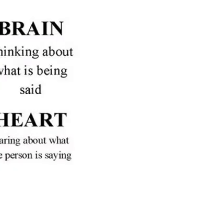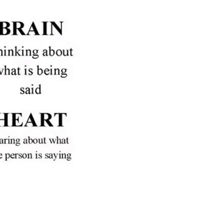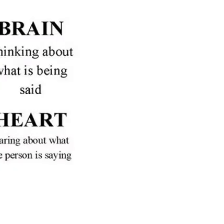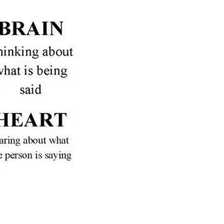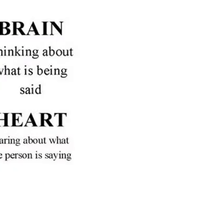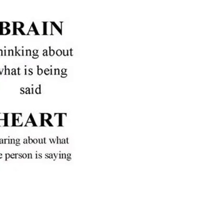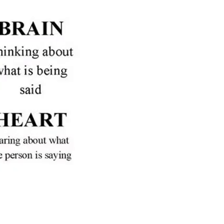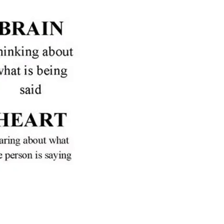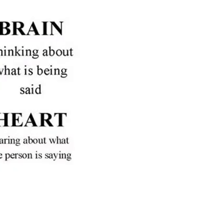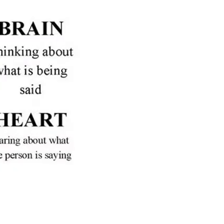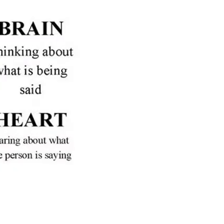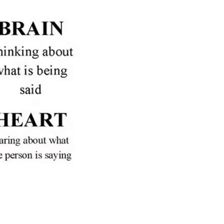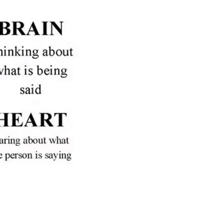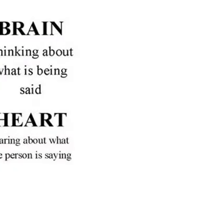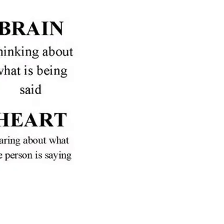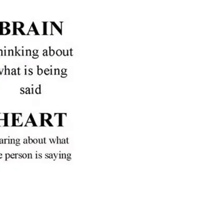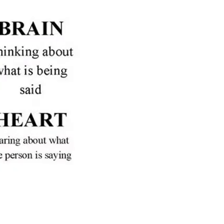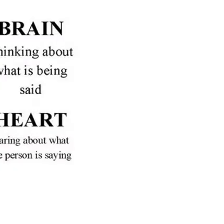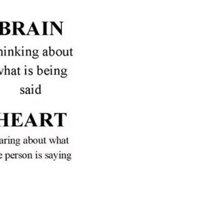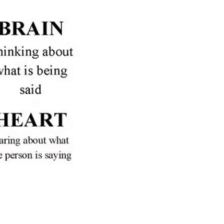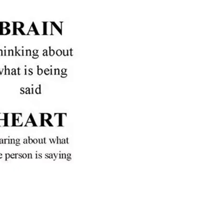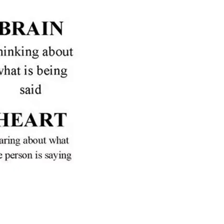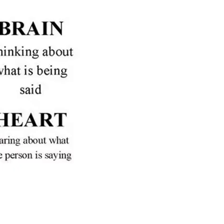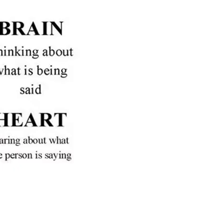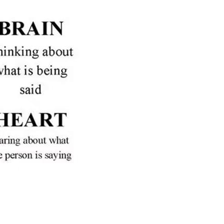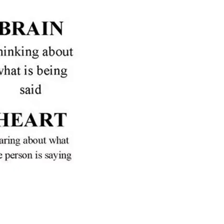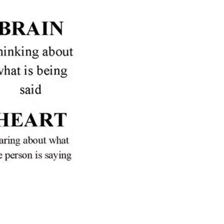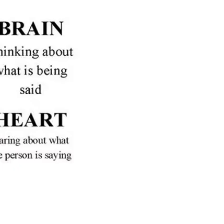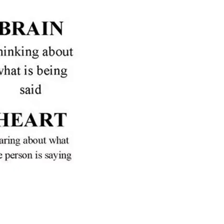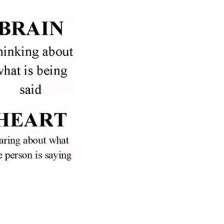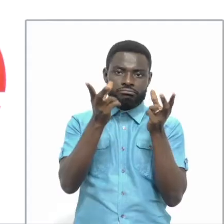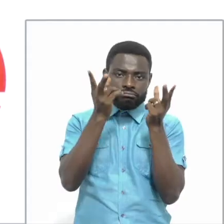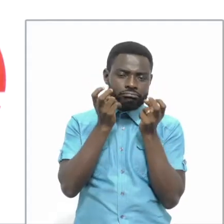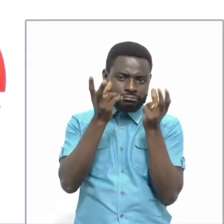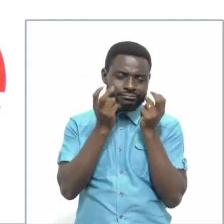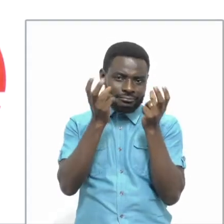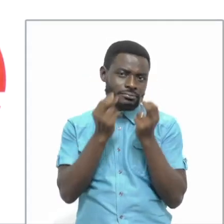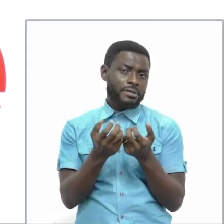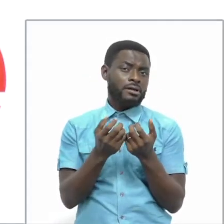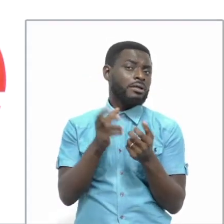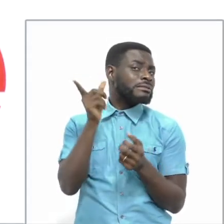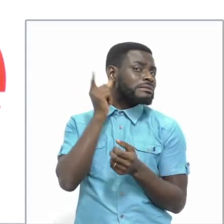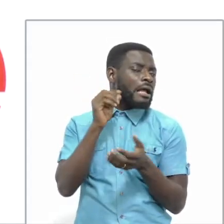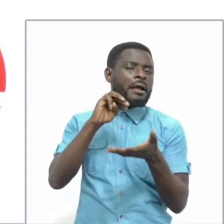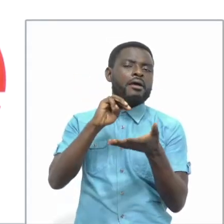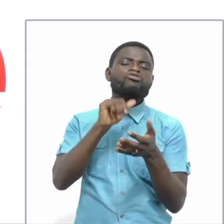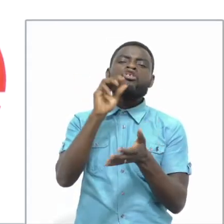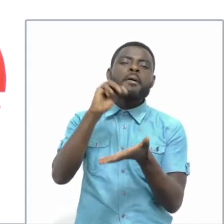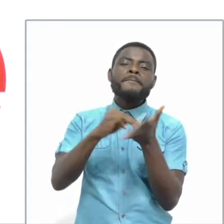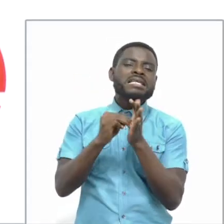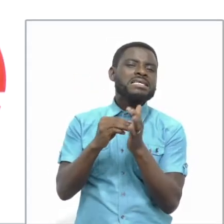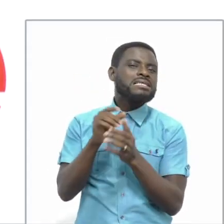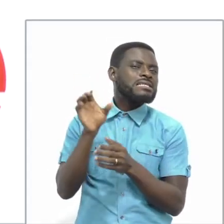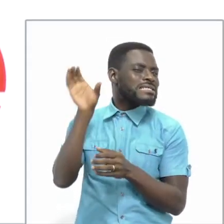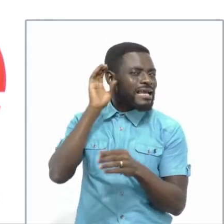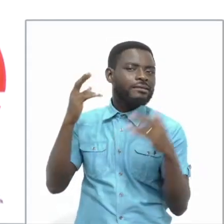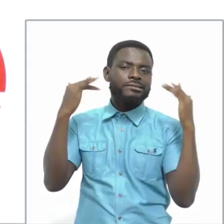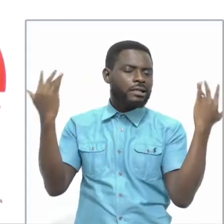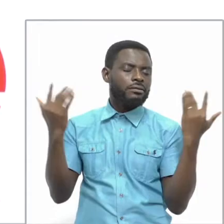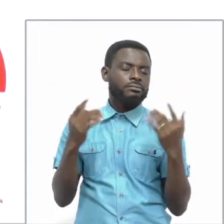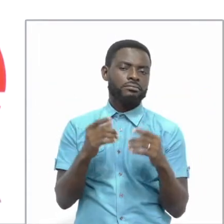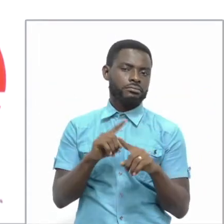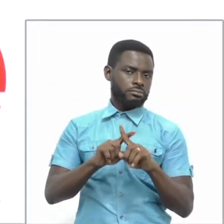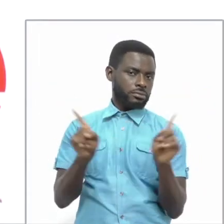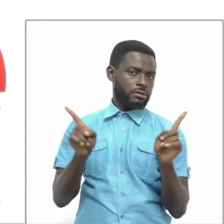listening. Now, listening is not hearing sounds. There's a difference between how